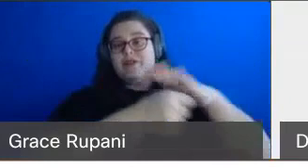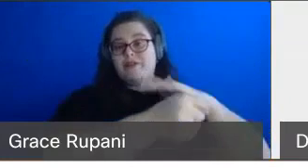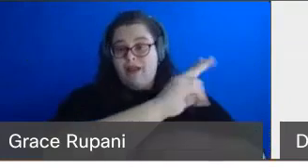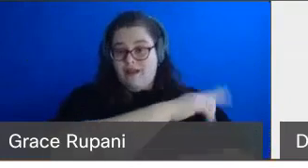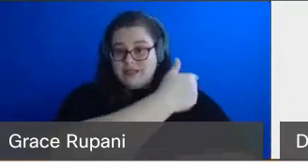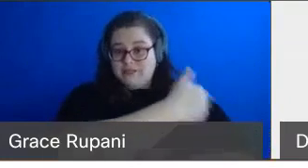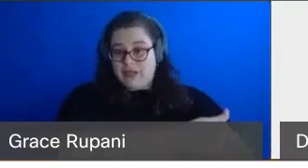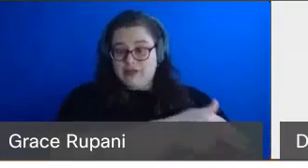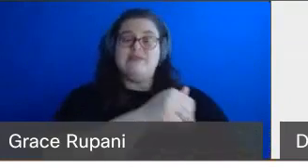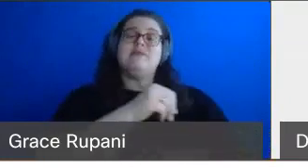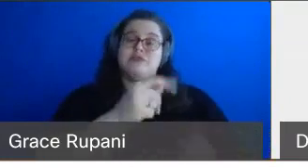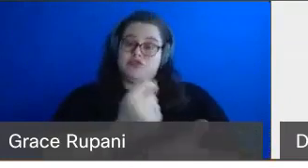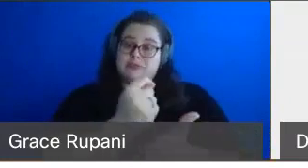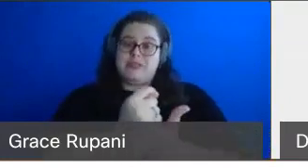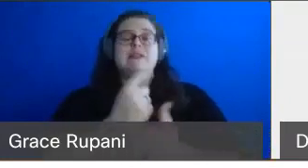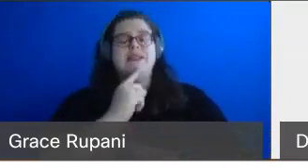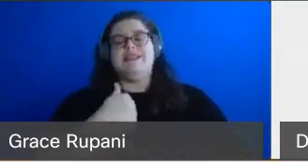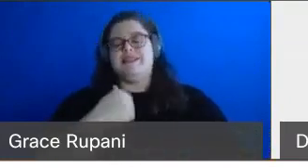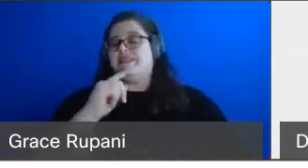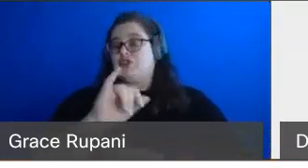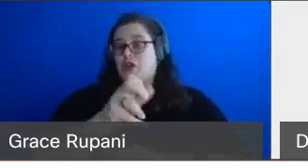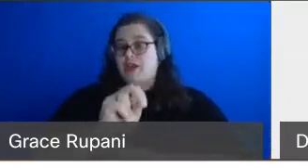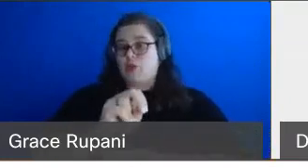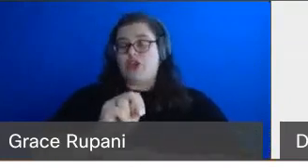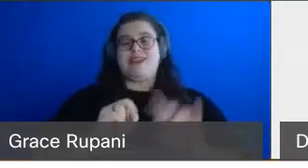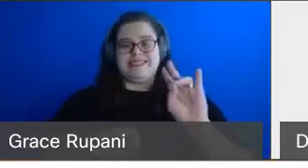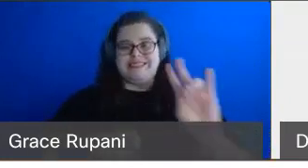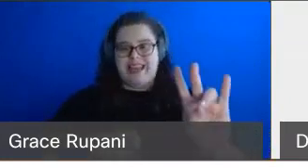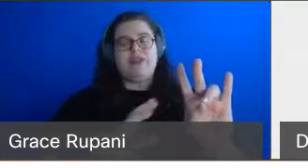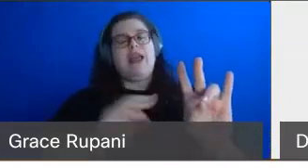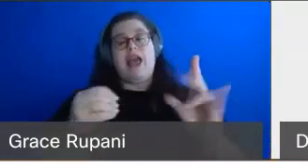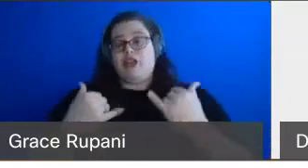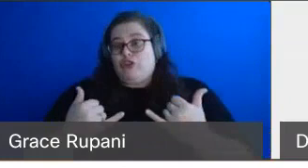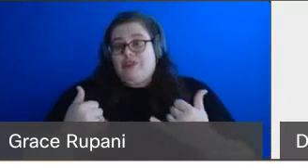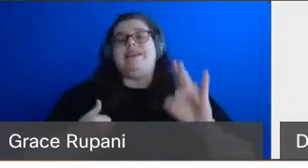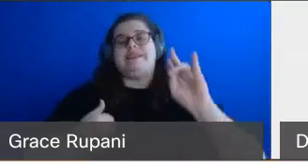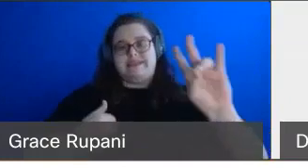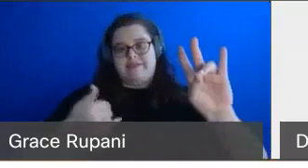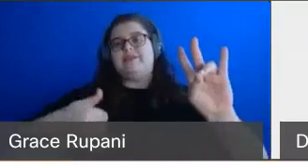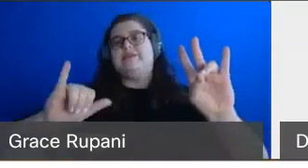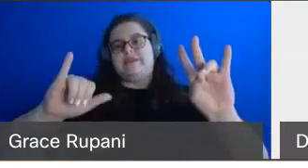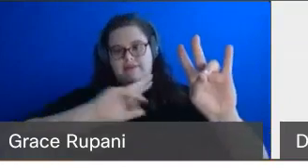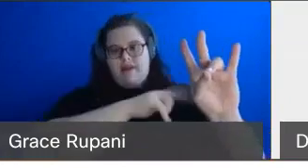were 7 in January, and there are currently 7 people hospitalized.